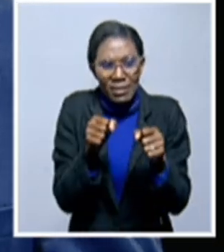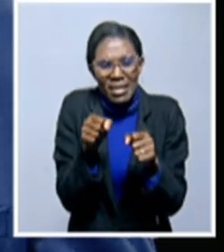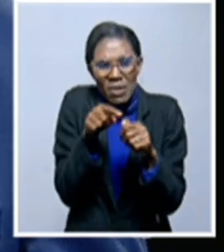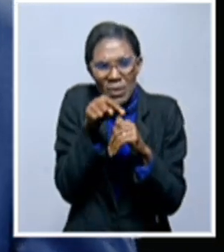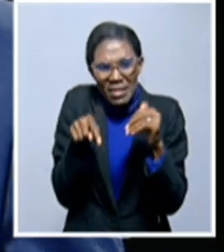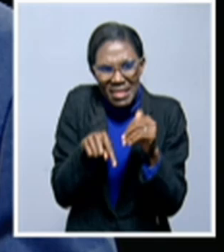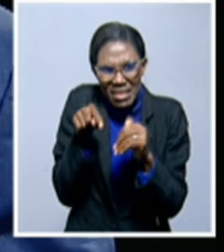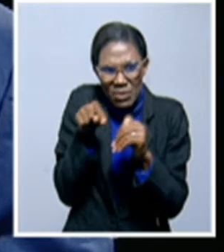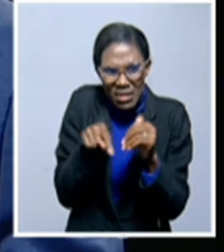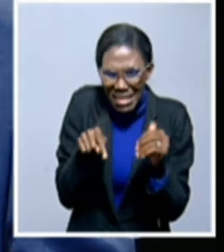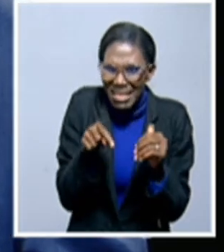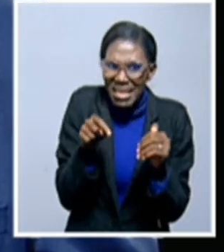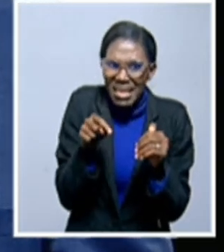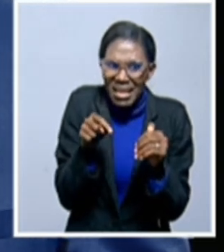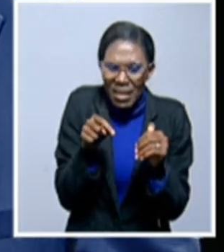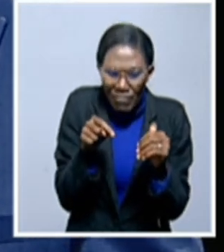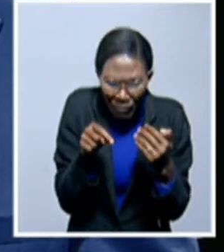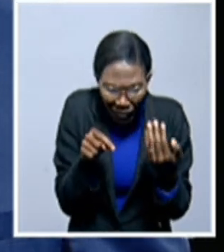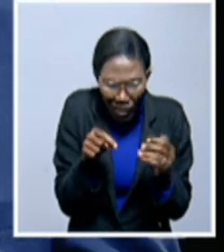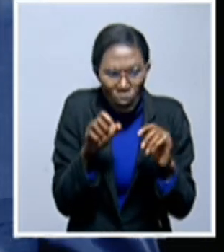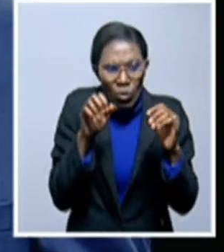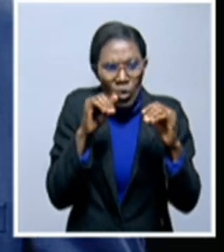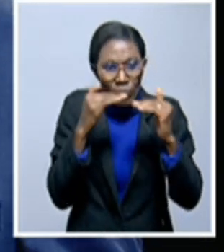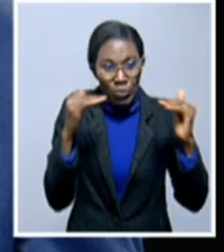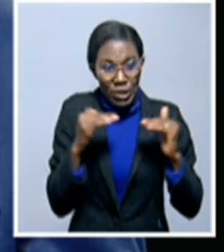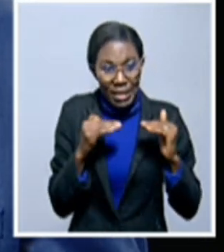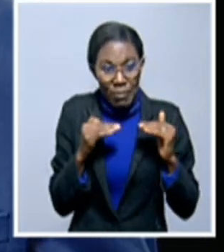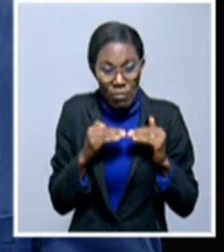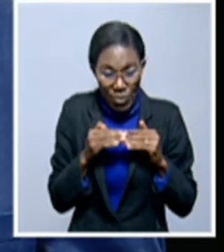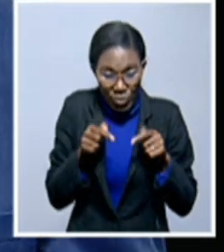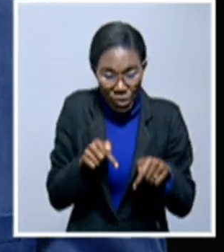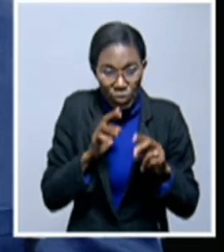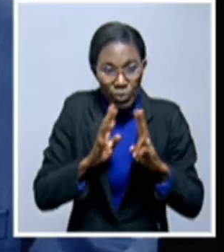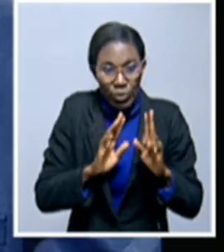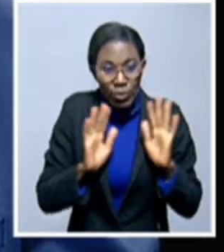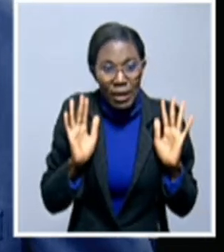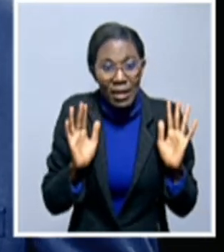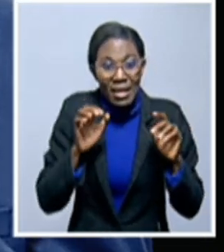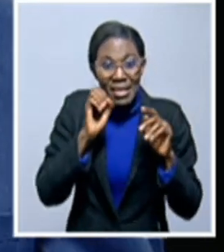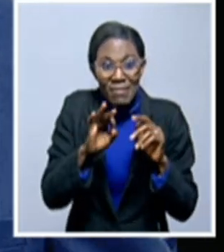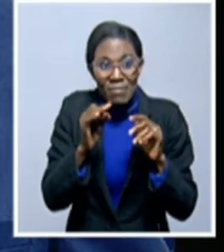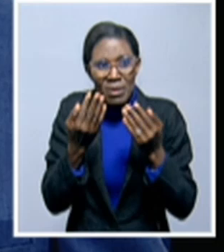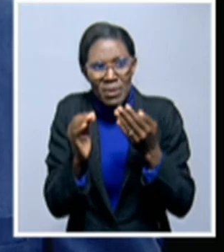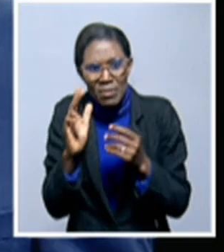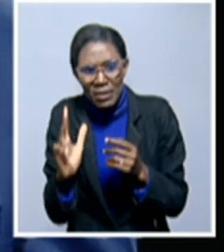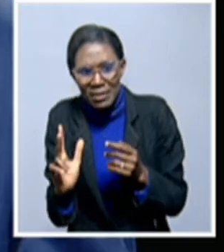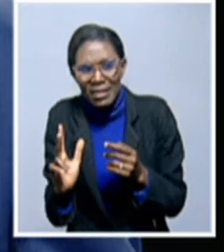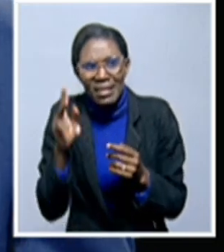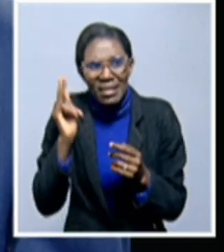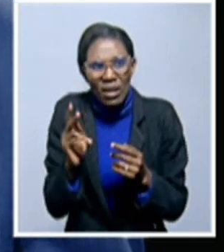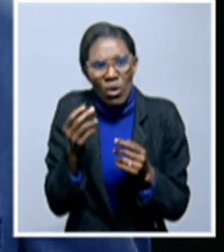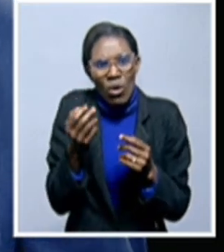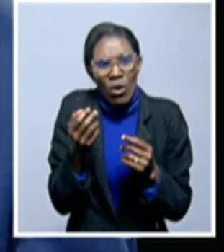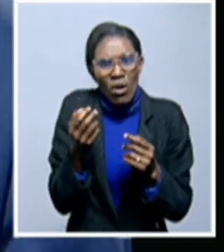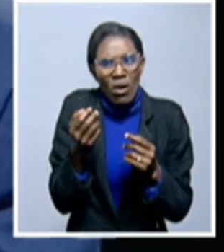within the duration of that session. So should it lapse, the member or the mover of that motion has the possibility of reintroducing